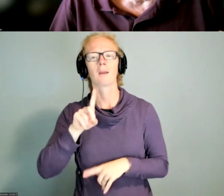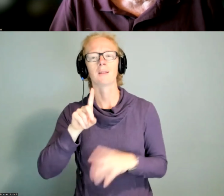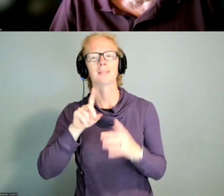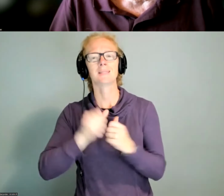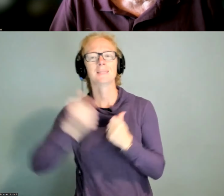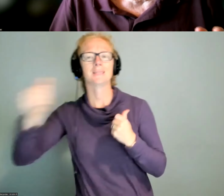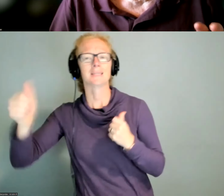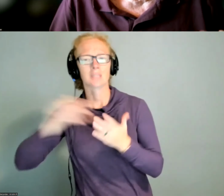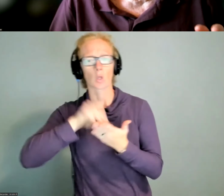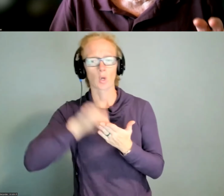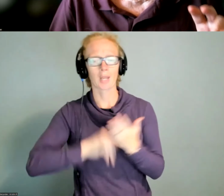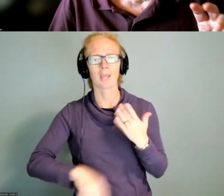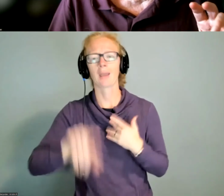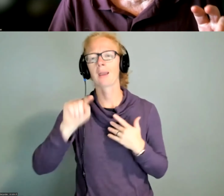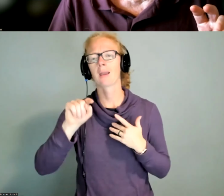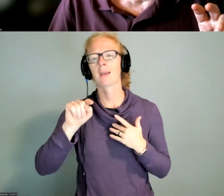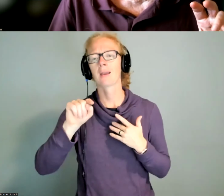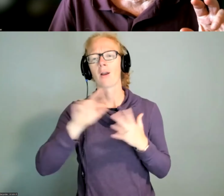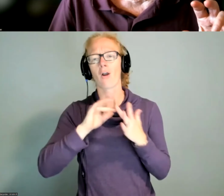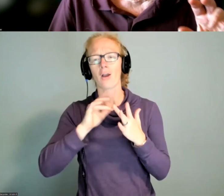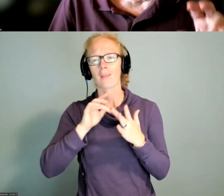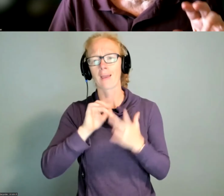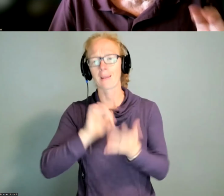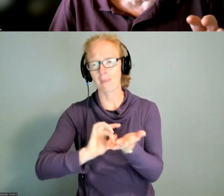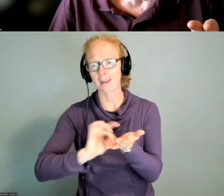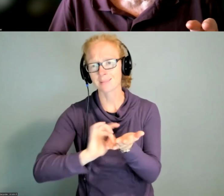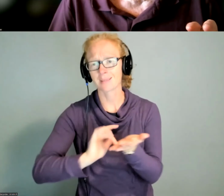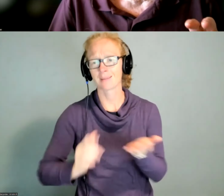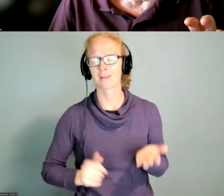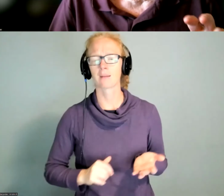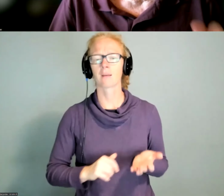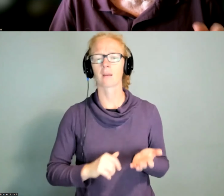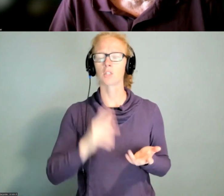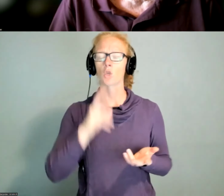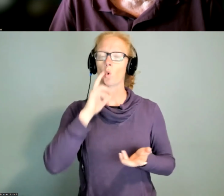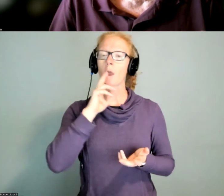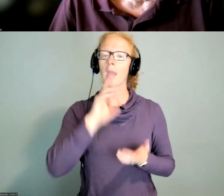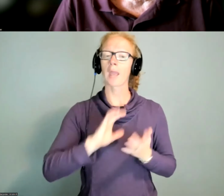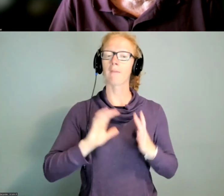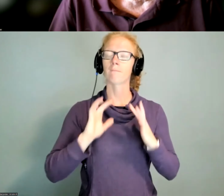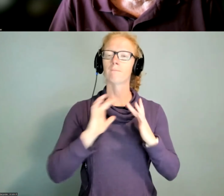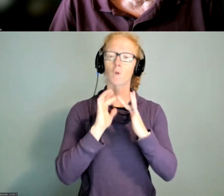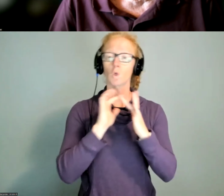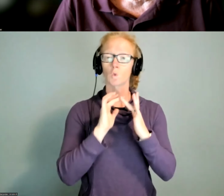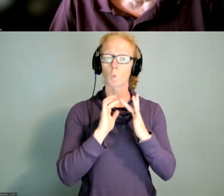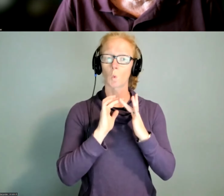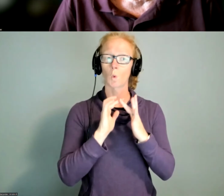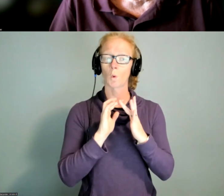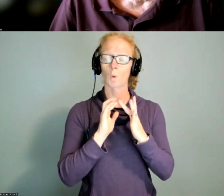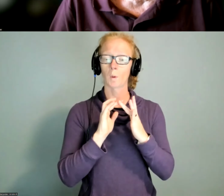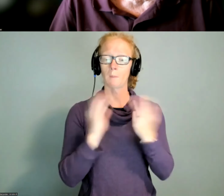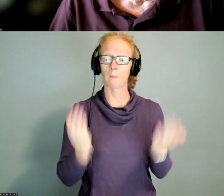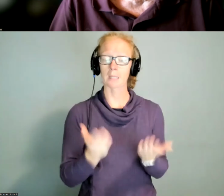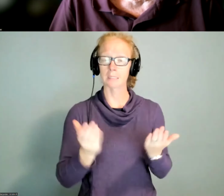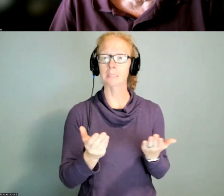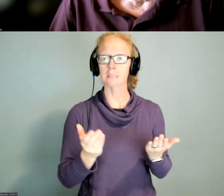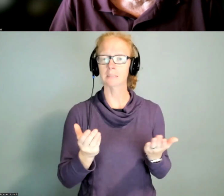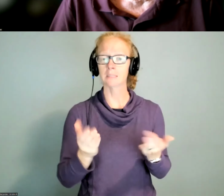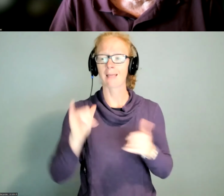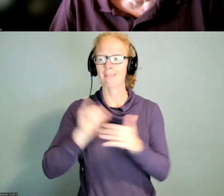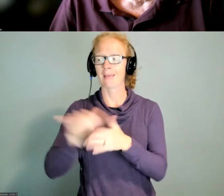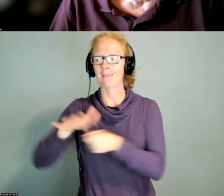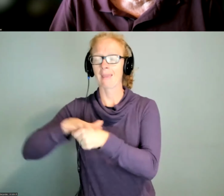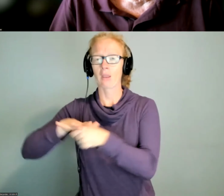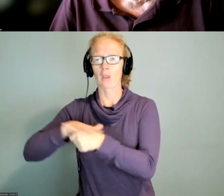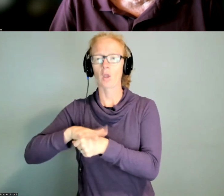telemedicine and things like that. That would be virtual presence of the destinations that many of the people in the neighborhood are interested